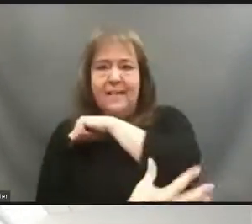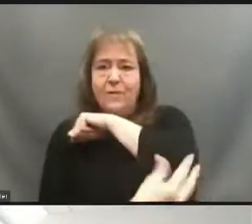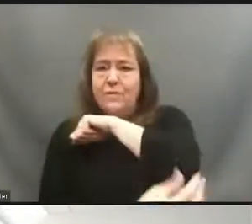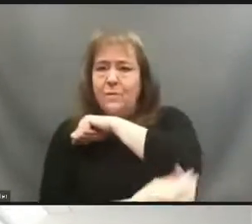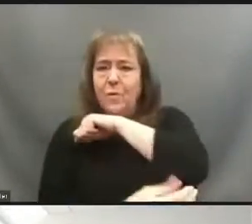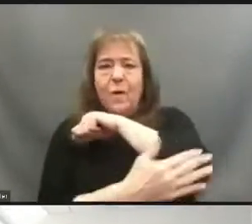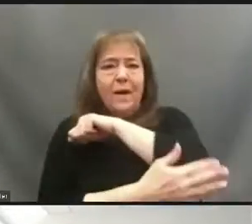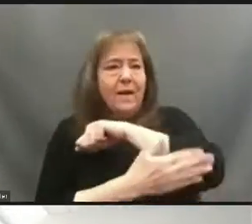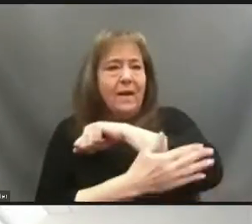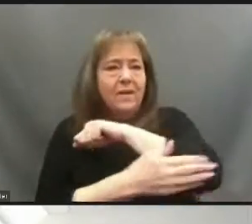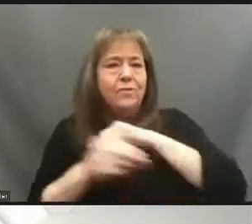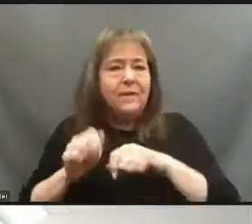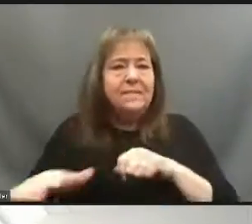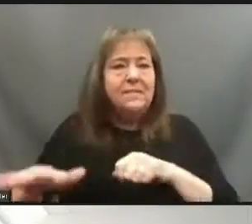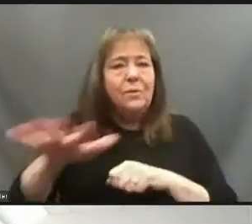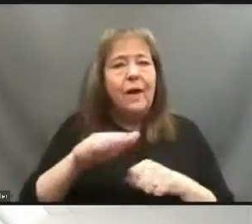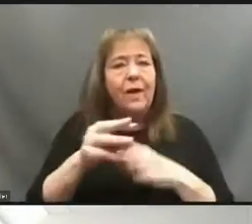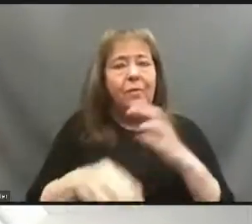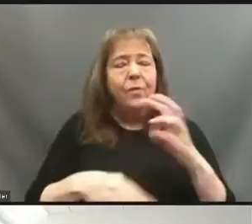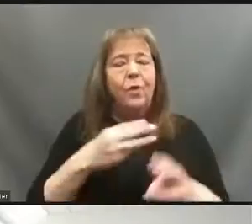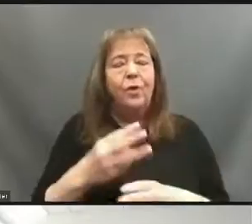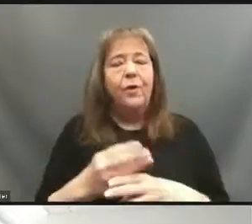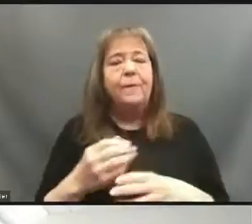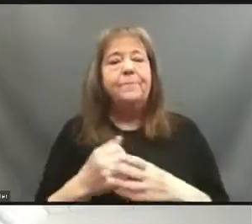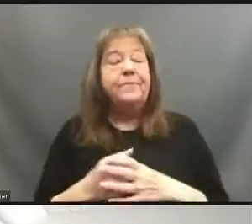countries throughout the world. And that's